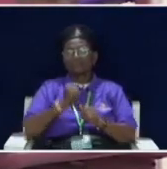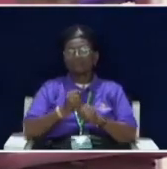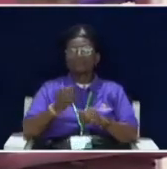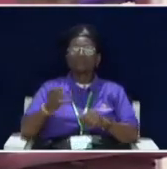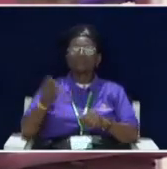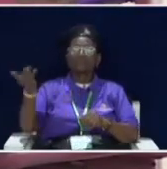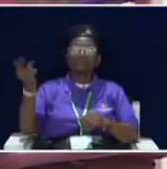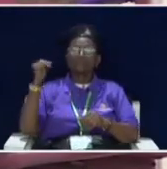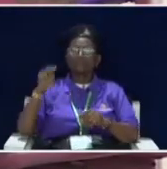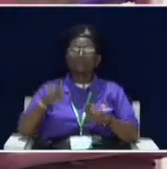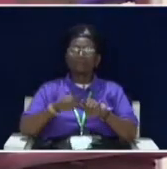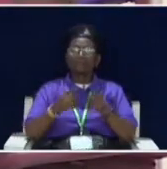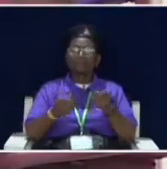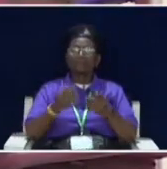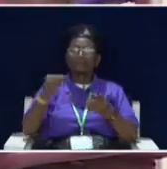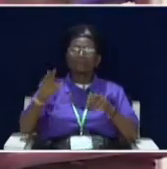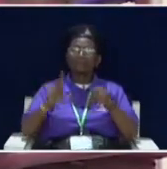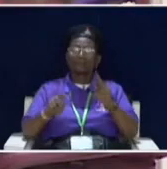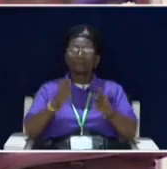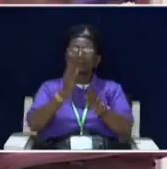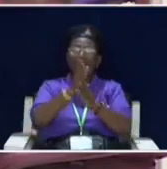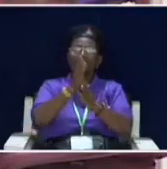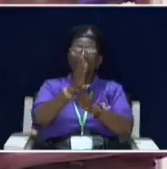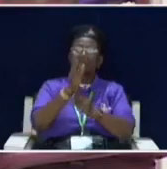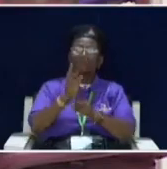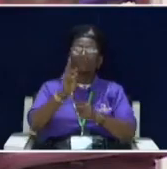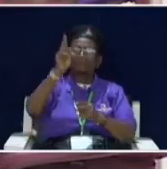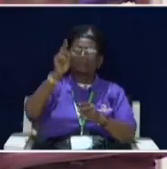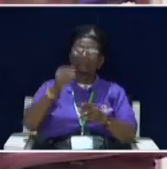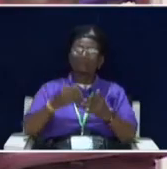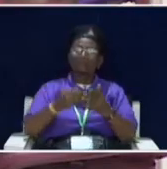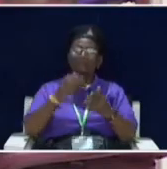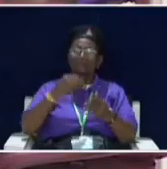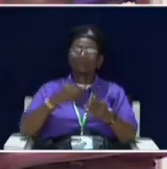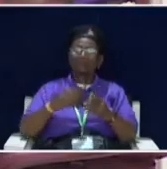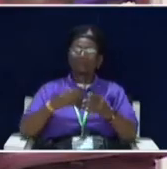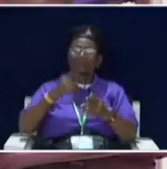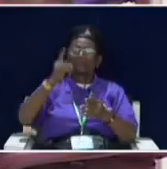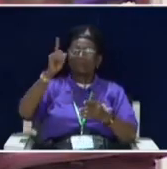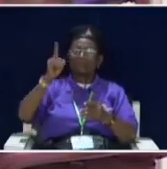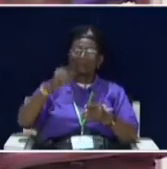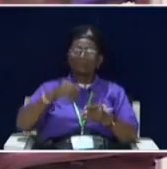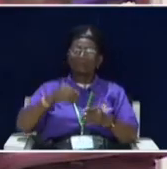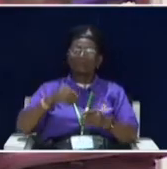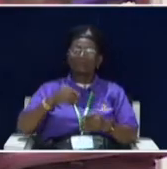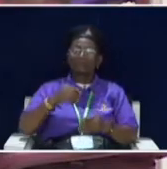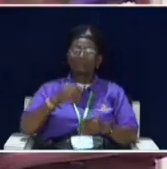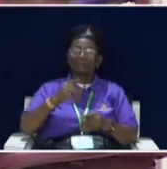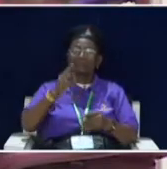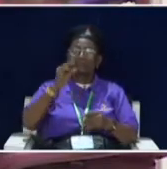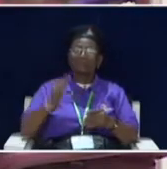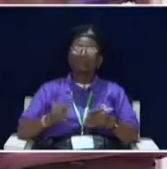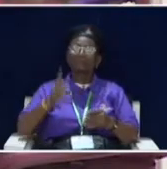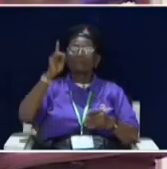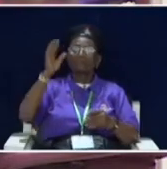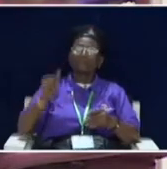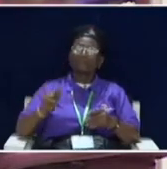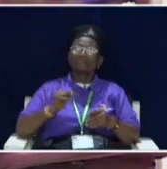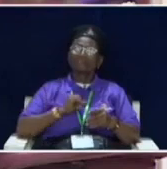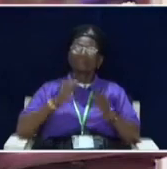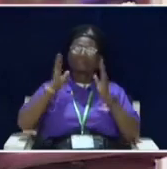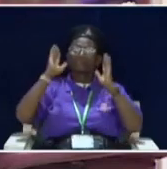Àwọn ọ̀pọ̀lọpọ̀ èèyàn kan tò síwájú mi. And one by one, I was attending to her, to them. Mo wá dá wọn lóní